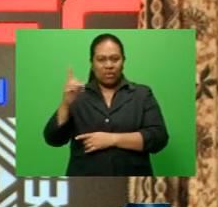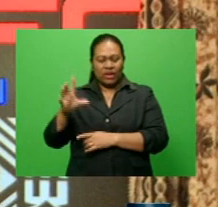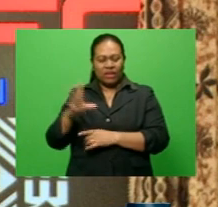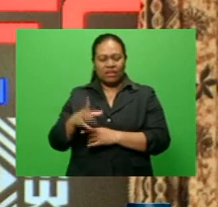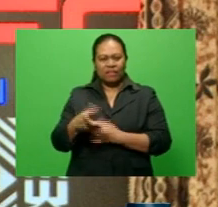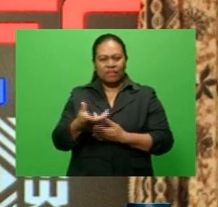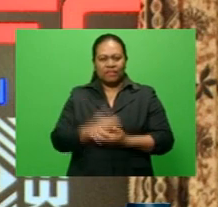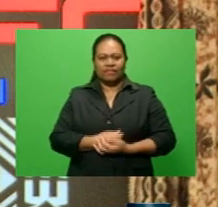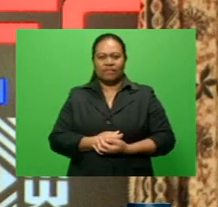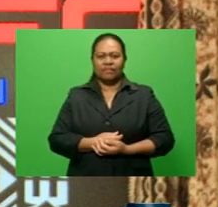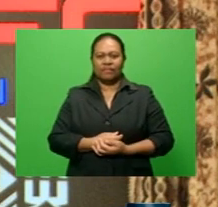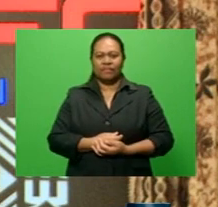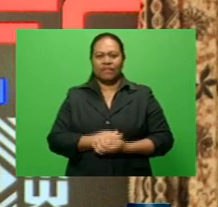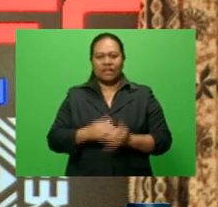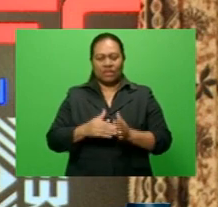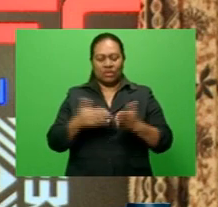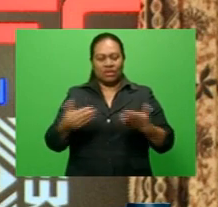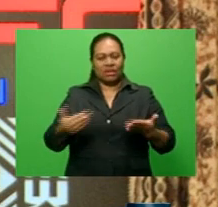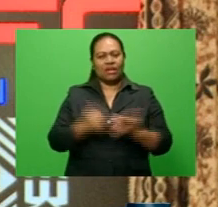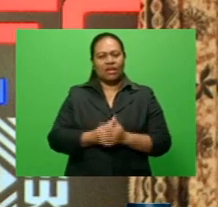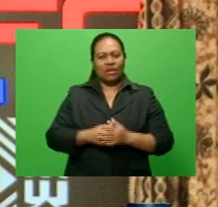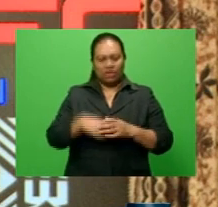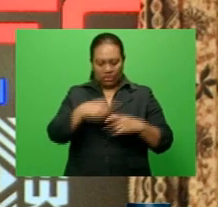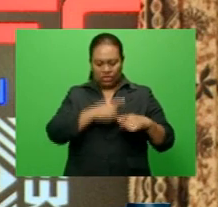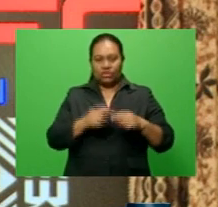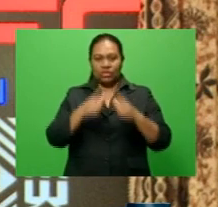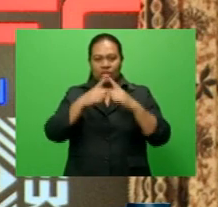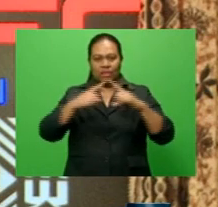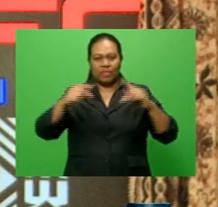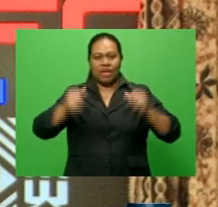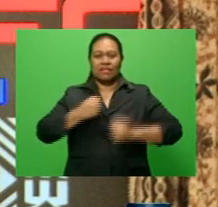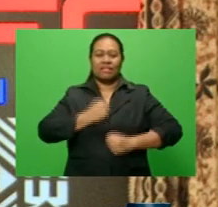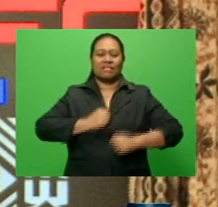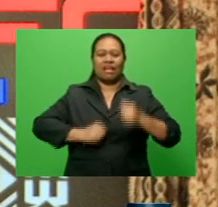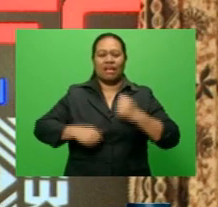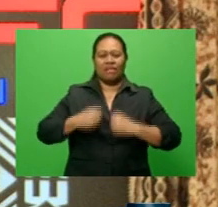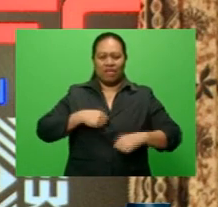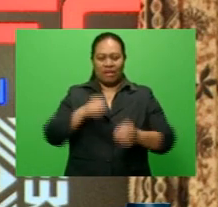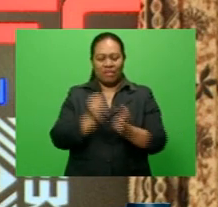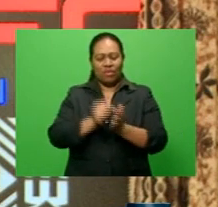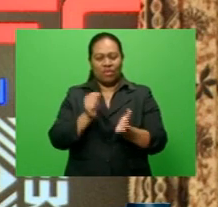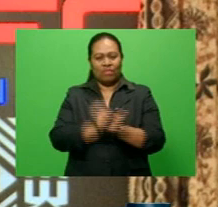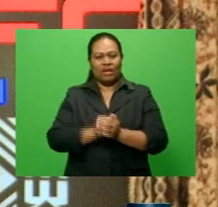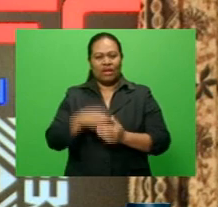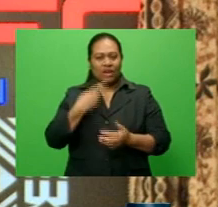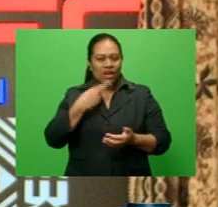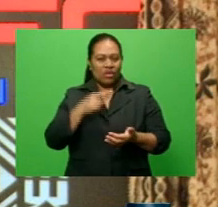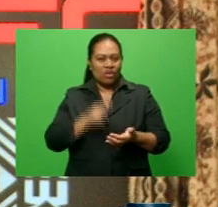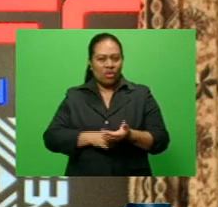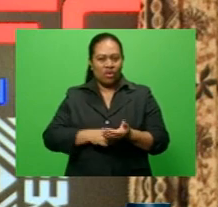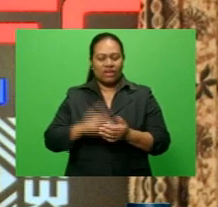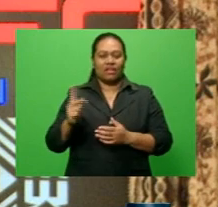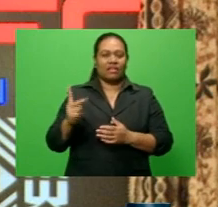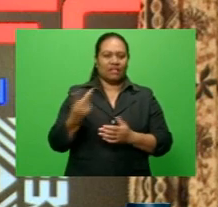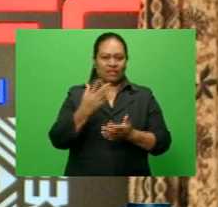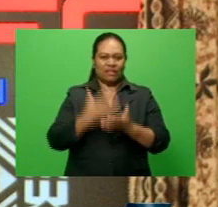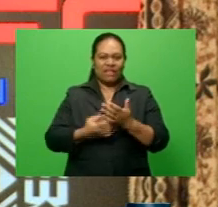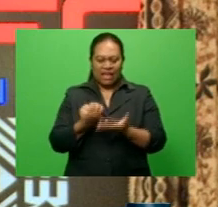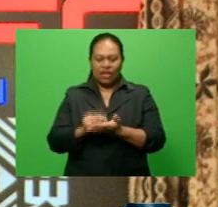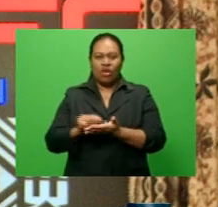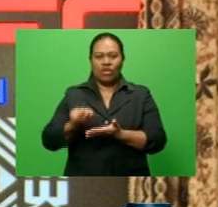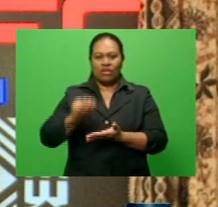convention. Meanwhile, Japan suffered its biggest economic contraction on record in the second quarter as